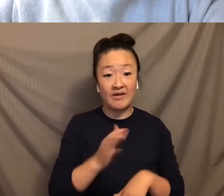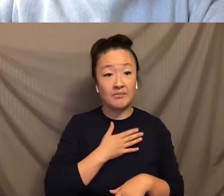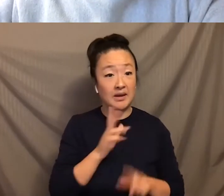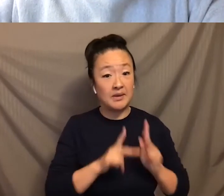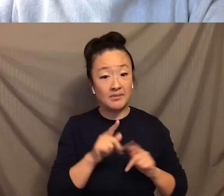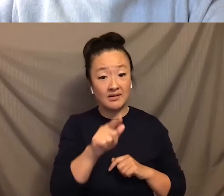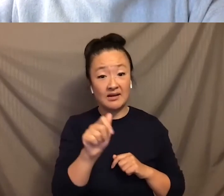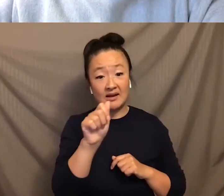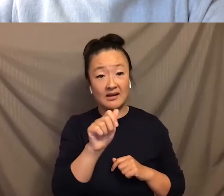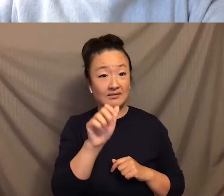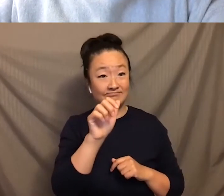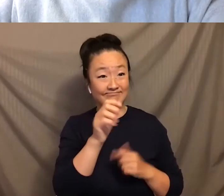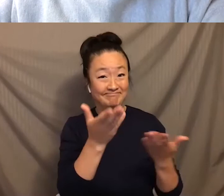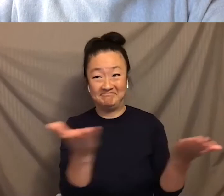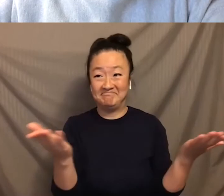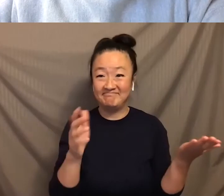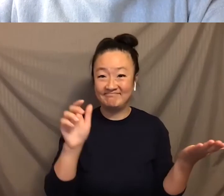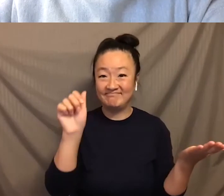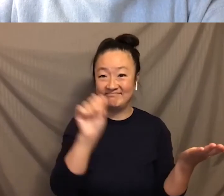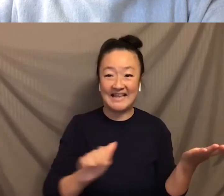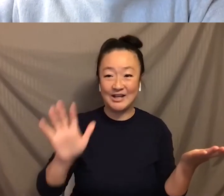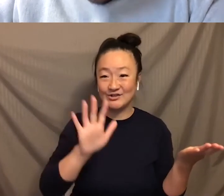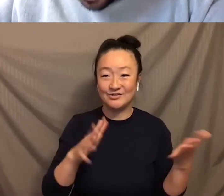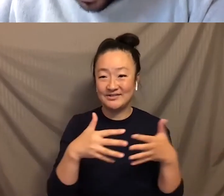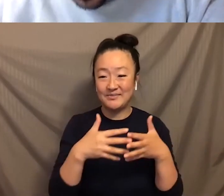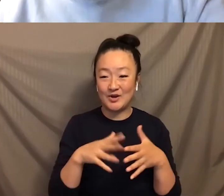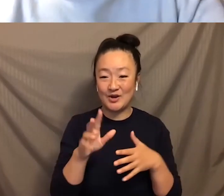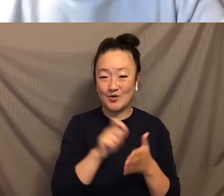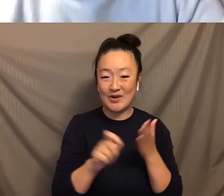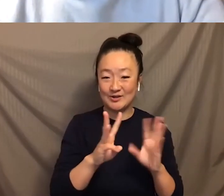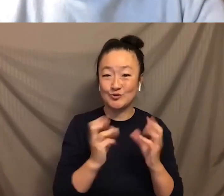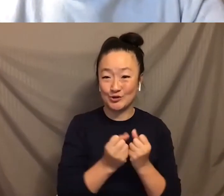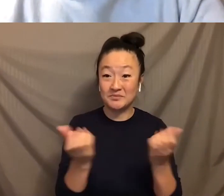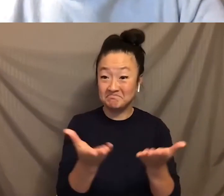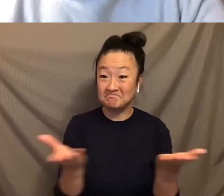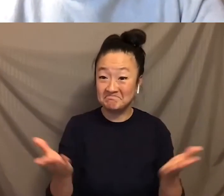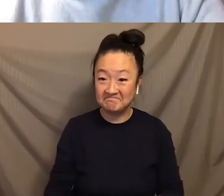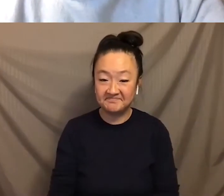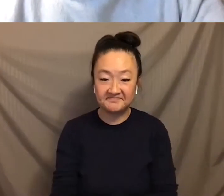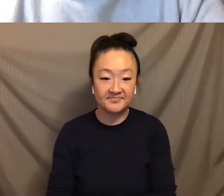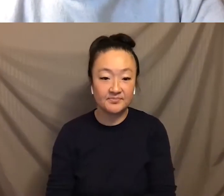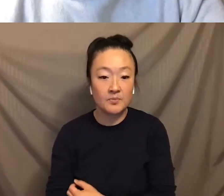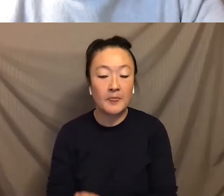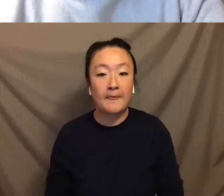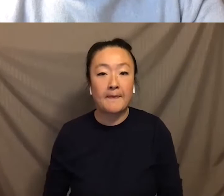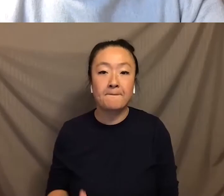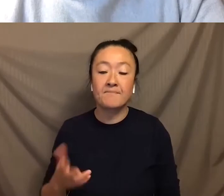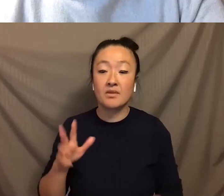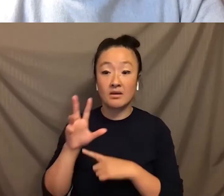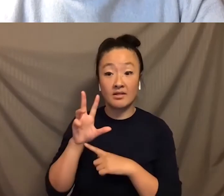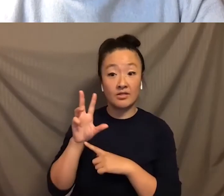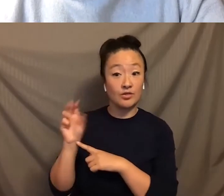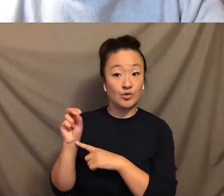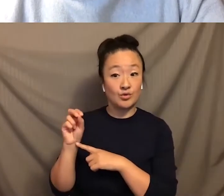Asian American Writers Workshop. I mean, really, I as the 30th anniversary